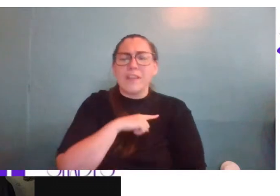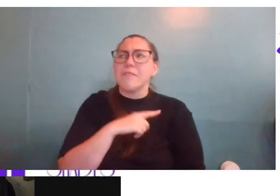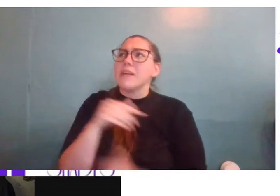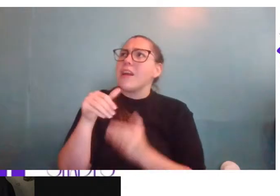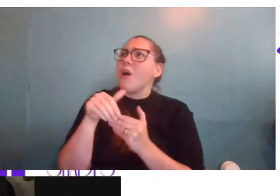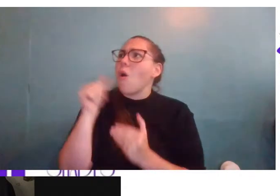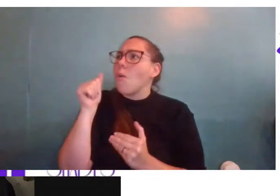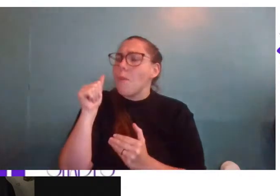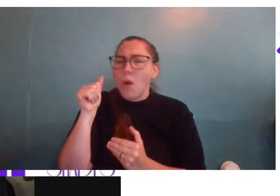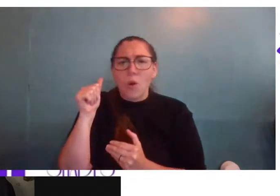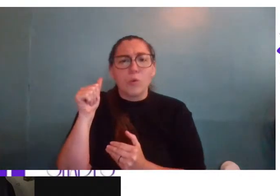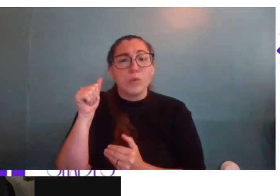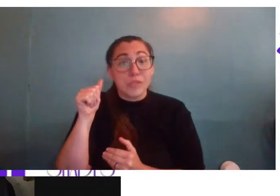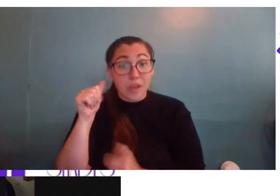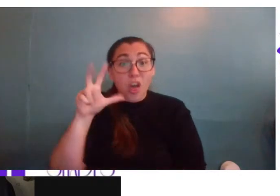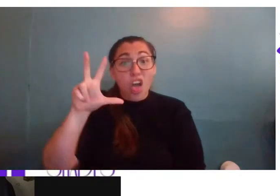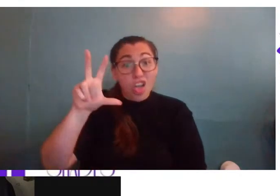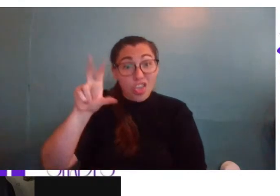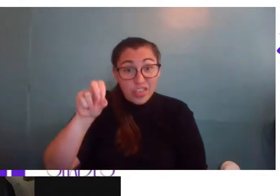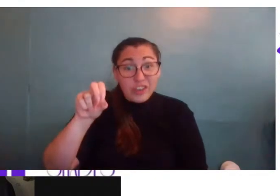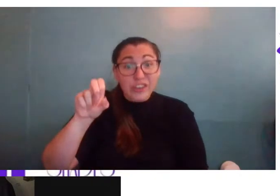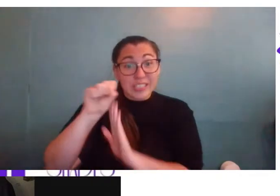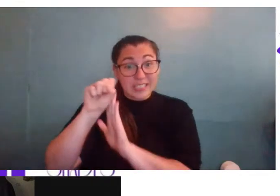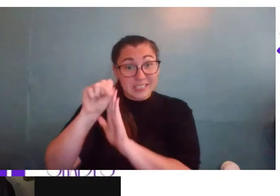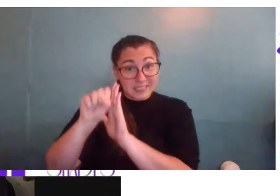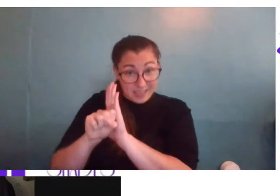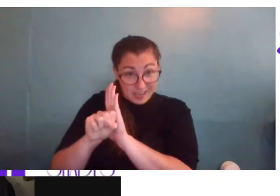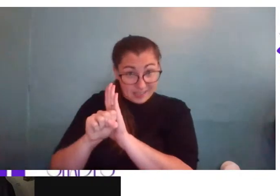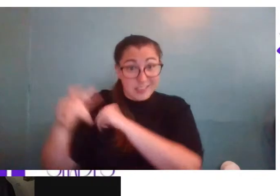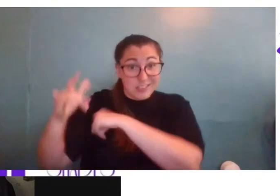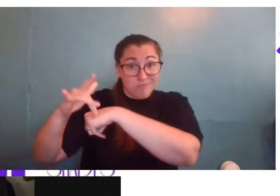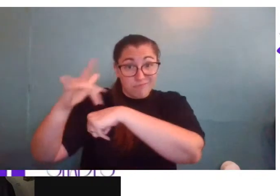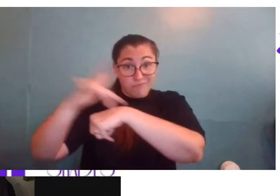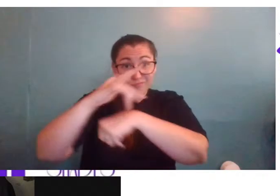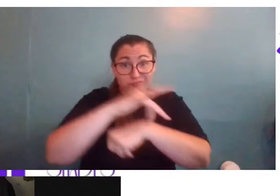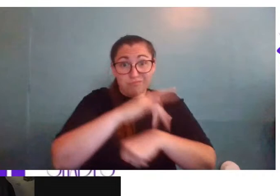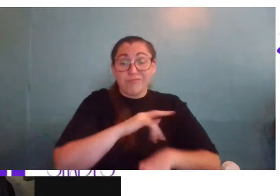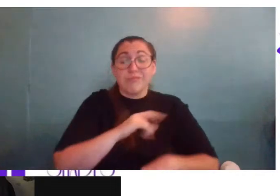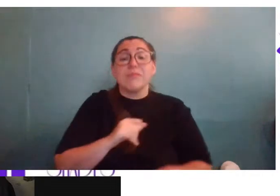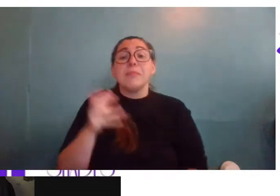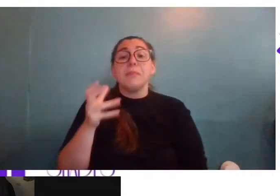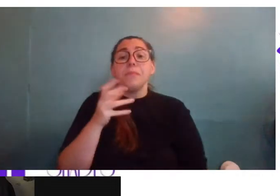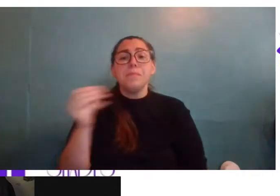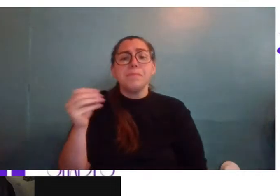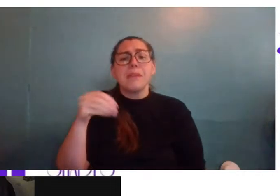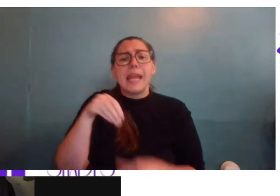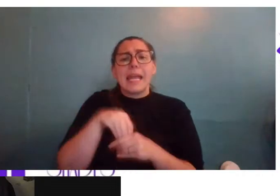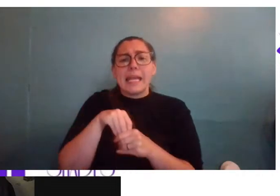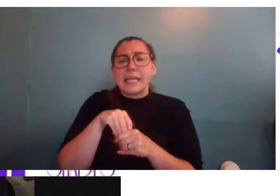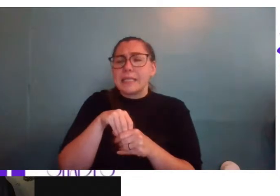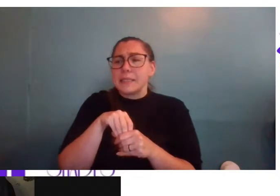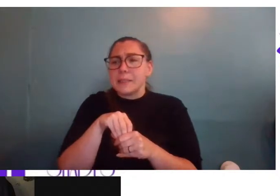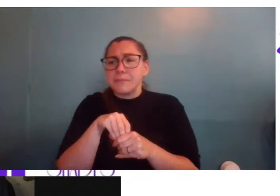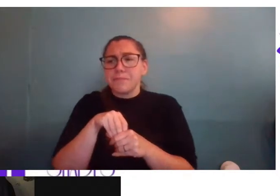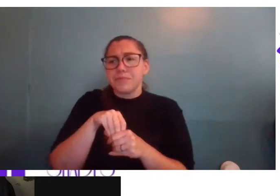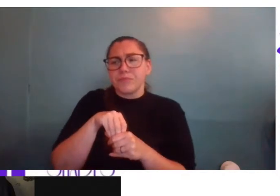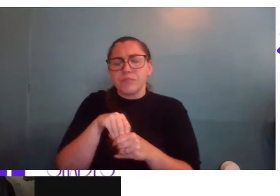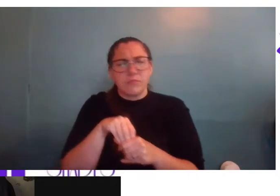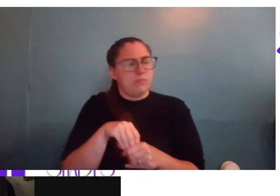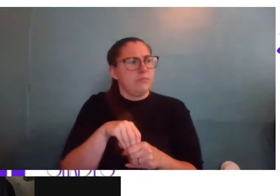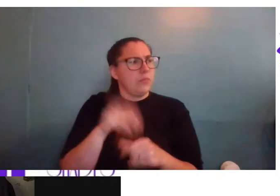almost 30 states, and we have been in,